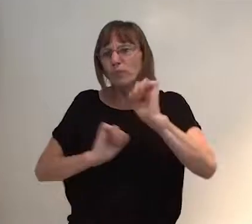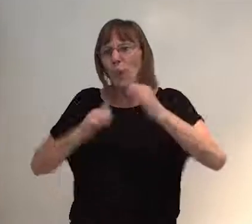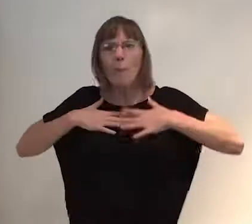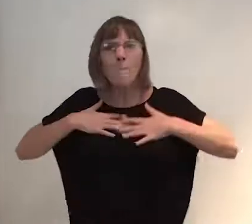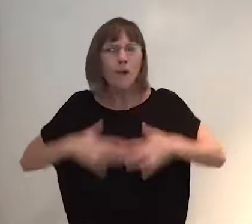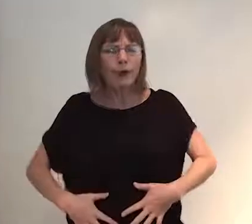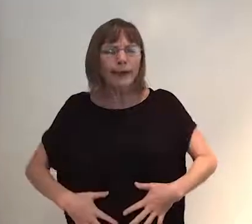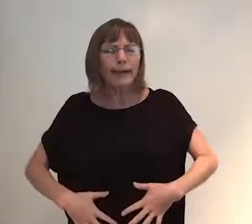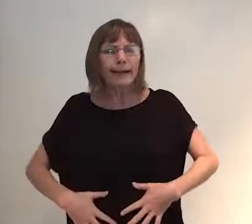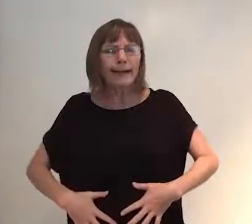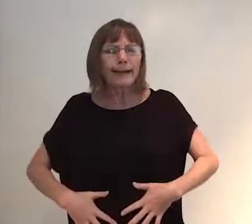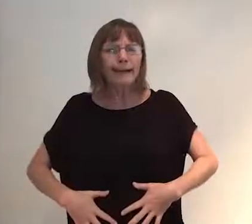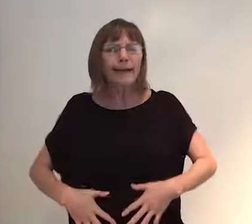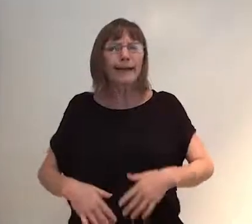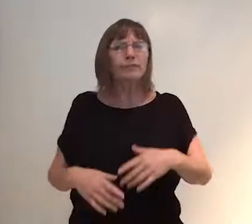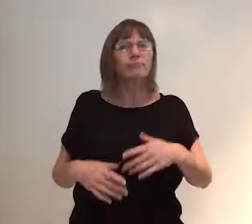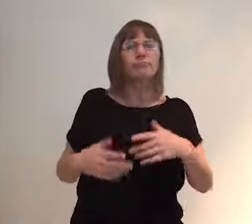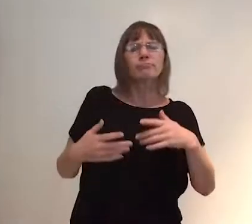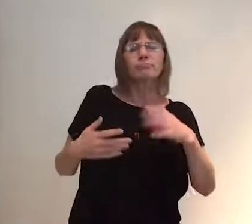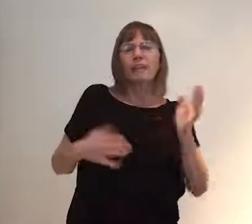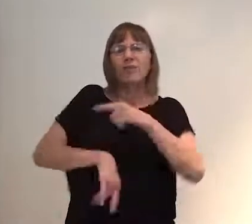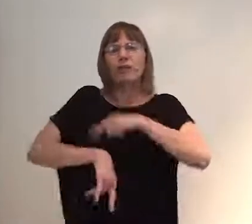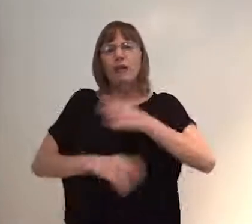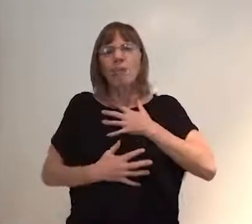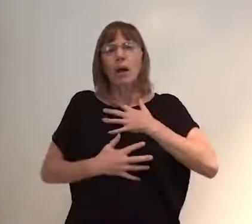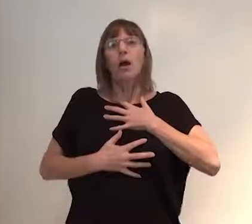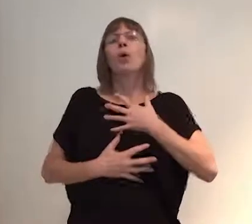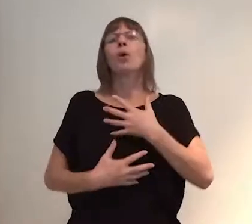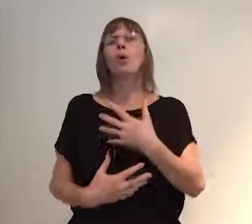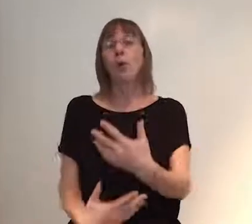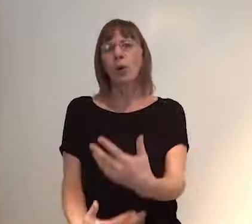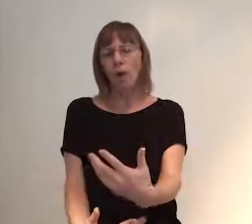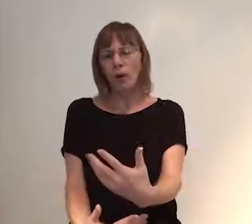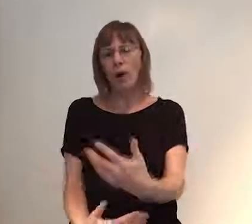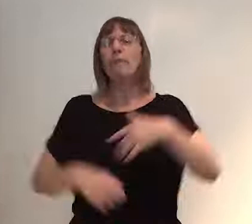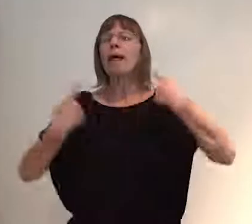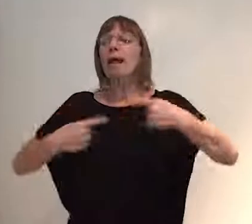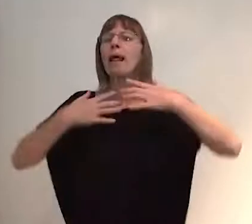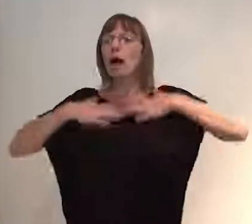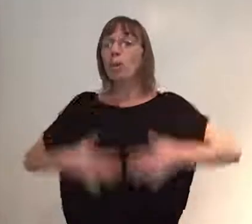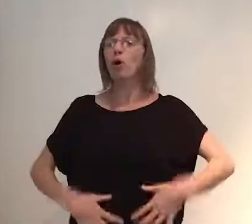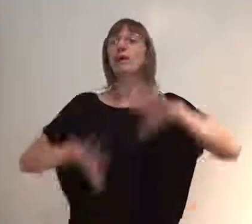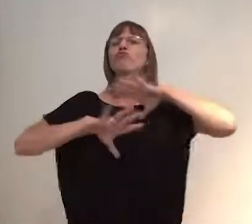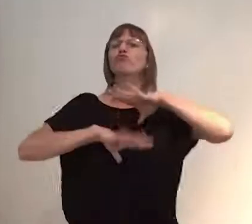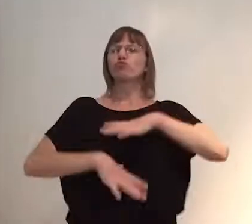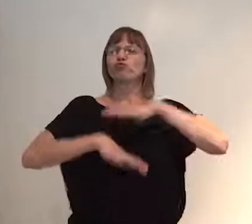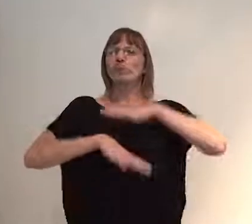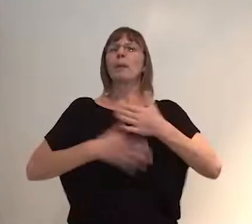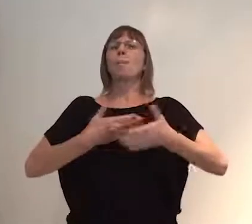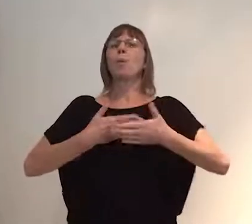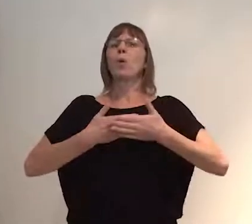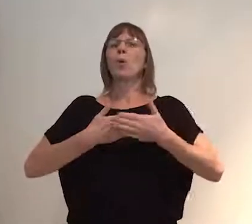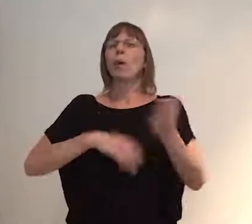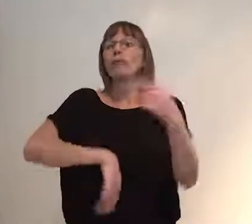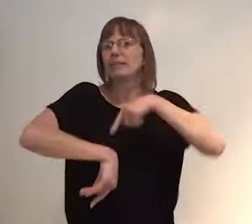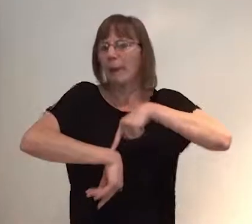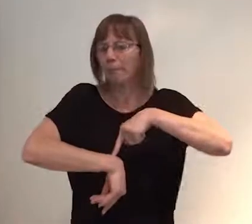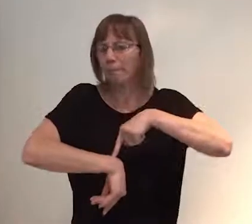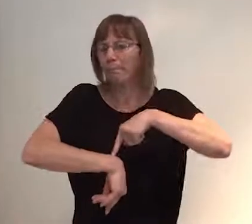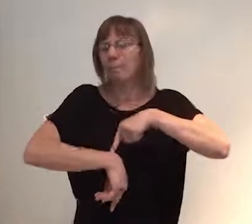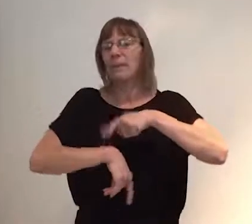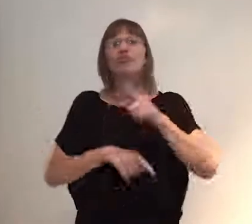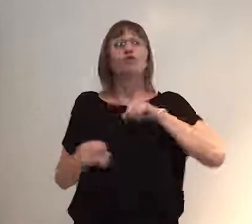Allowing your whole body, with every time you breathe out, allowing your body to relax just a little bit